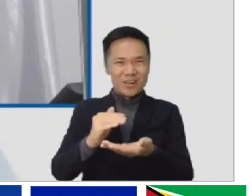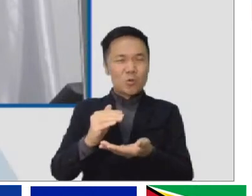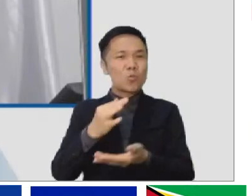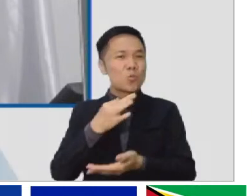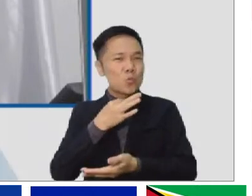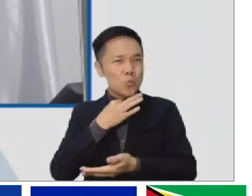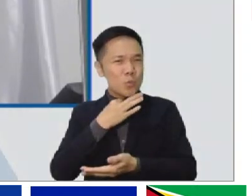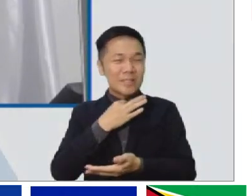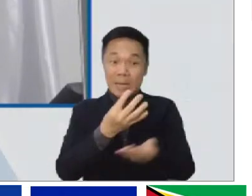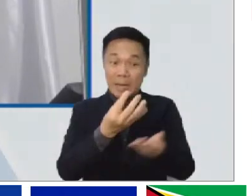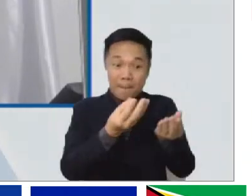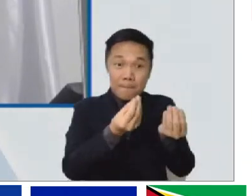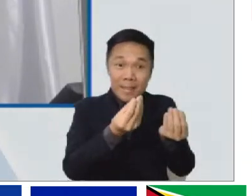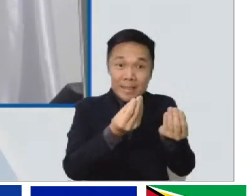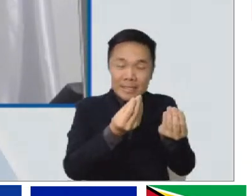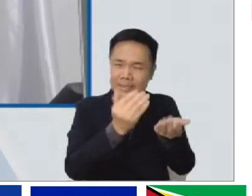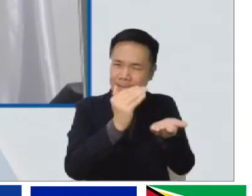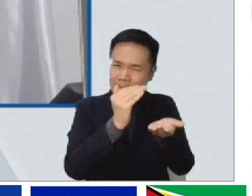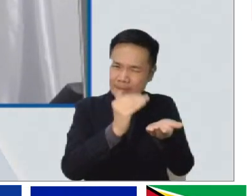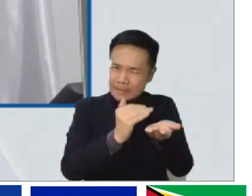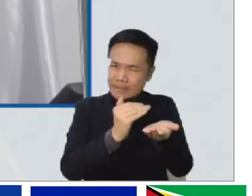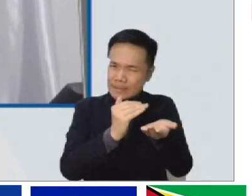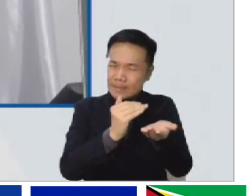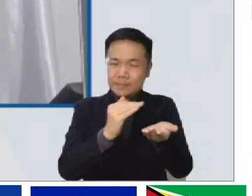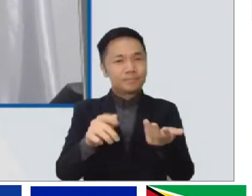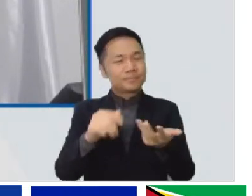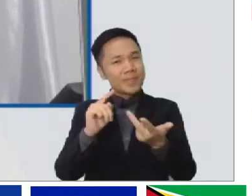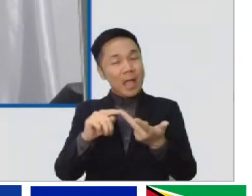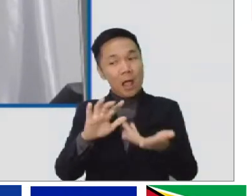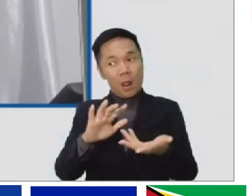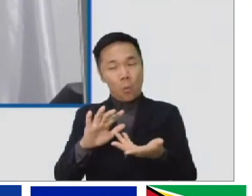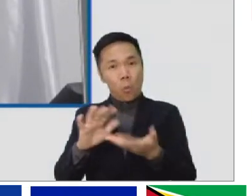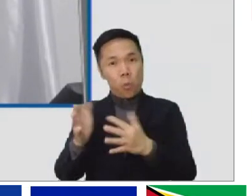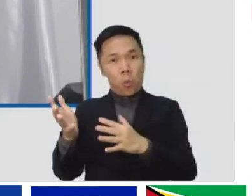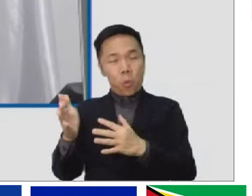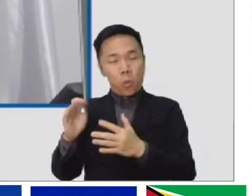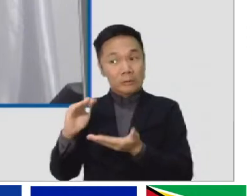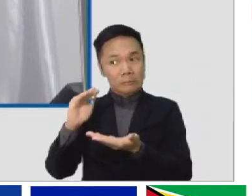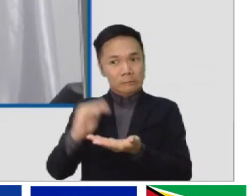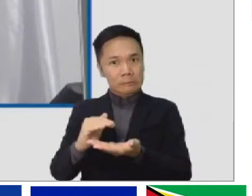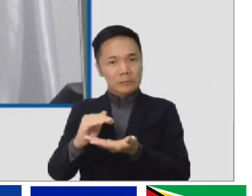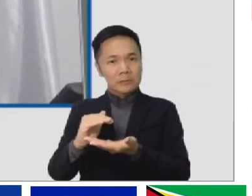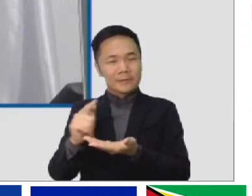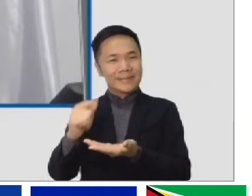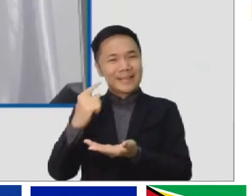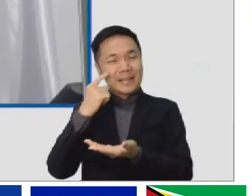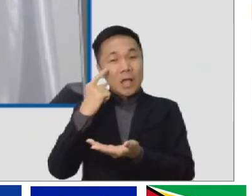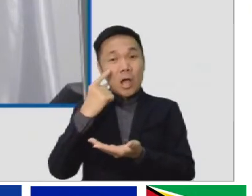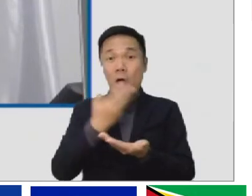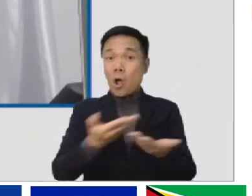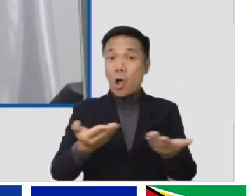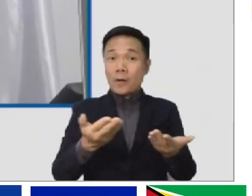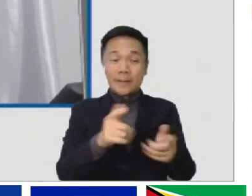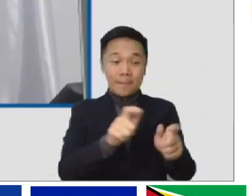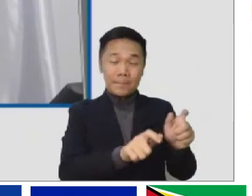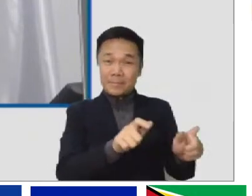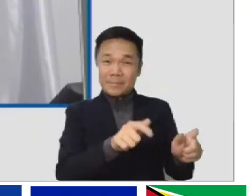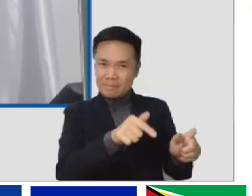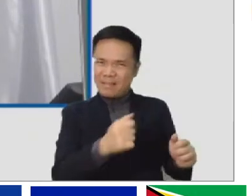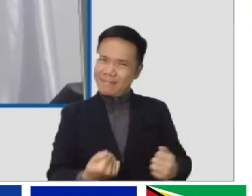by disasters, and also ensuring the most valuable asset, our people's life. The